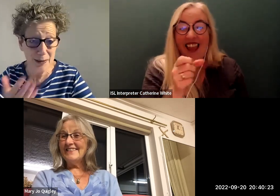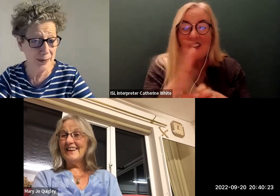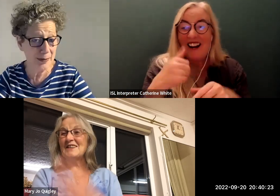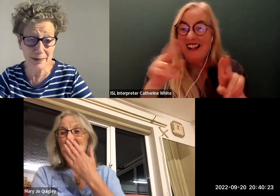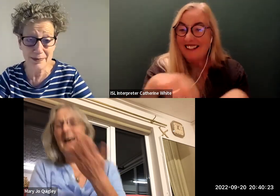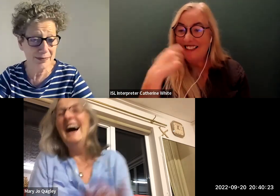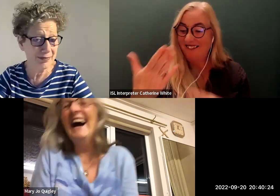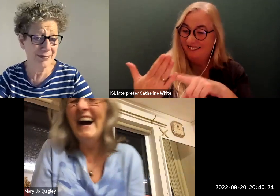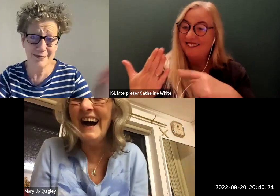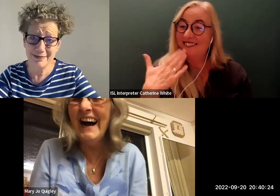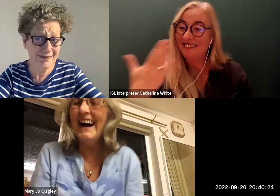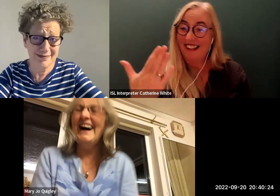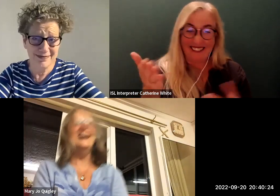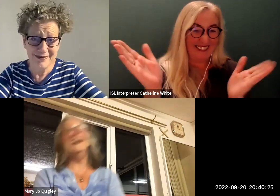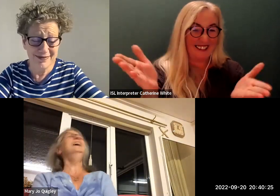thank you. Thank you.